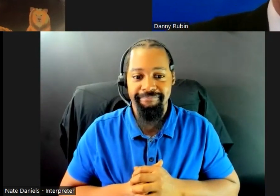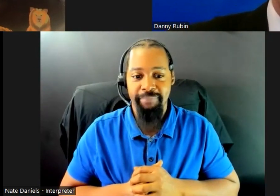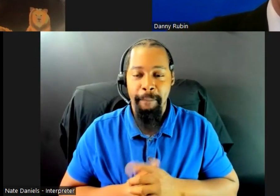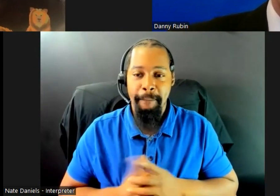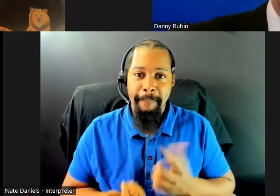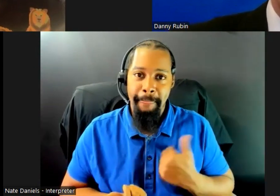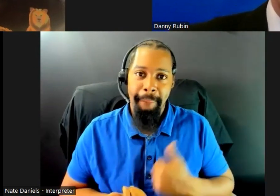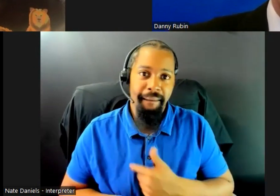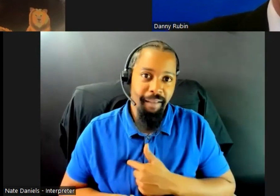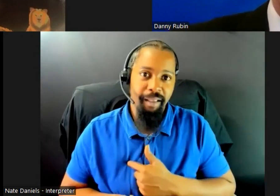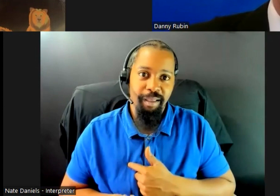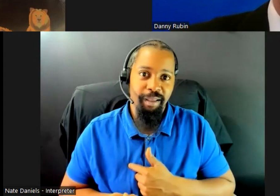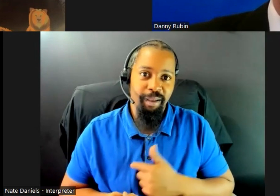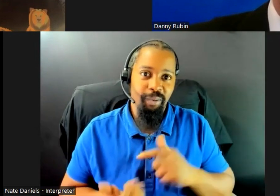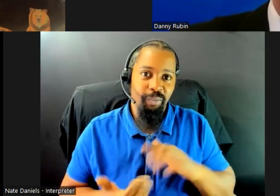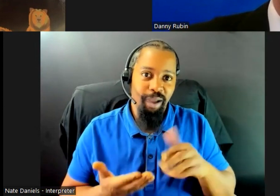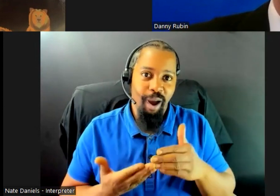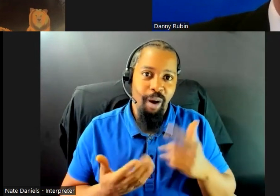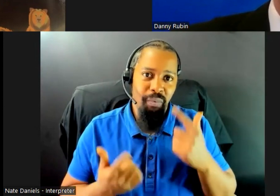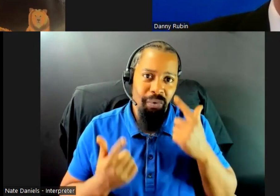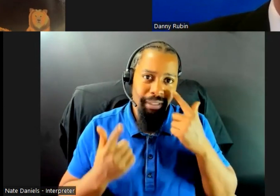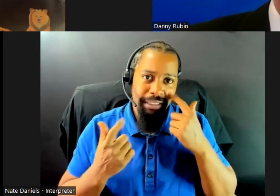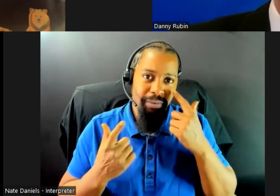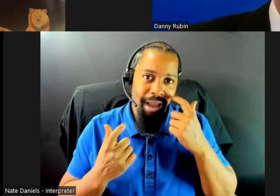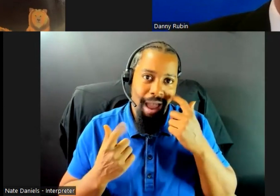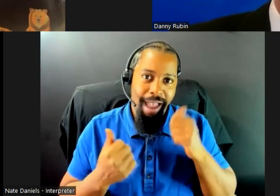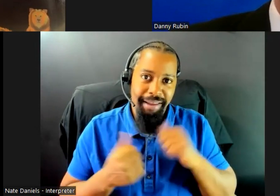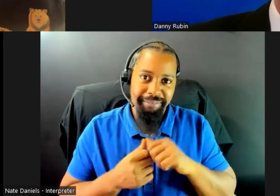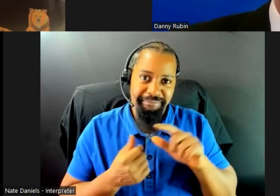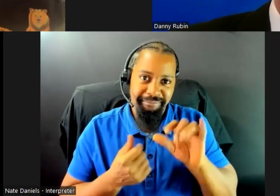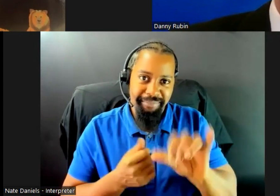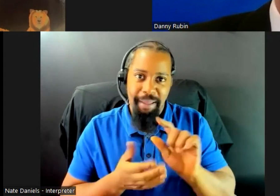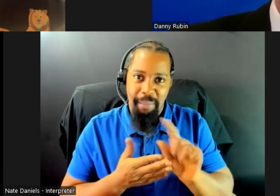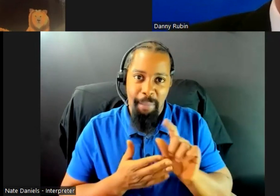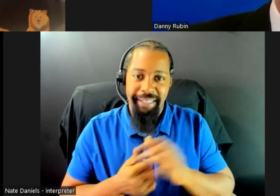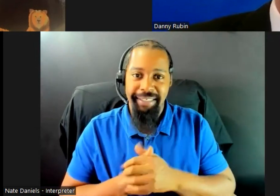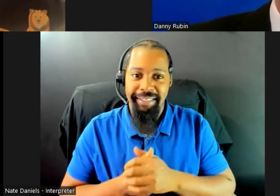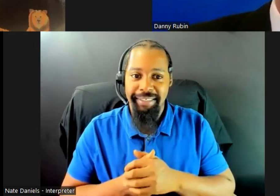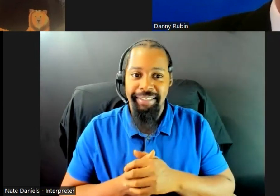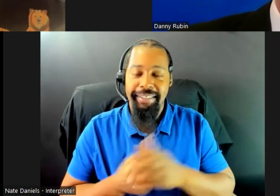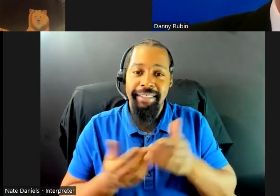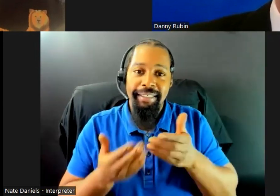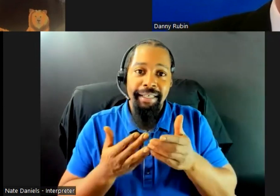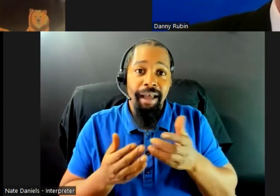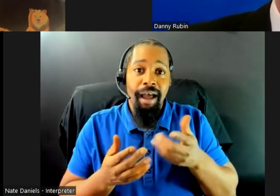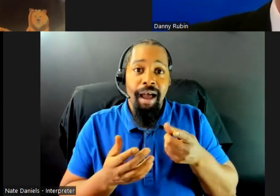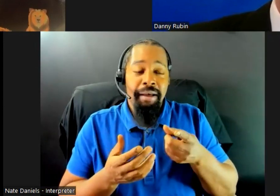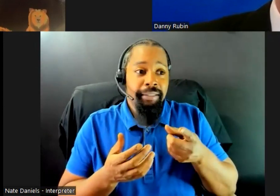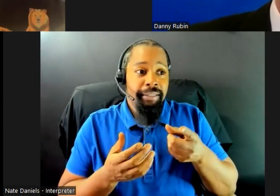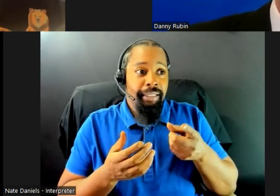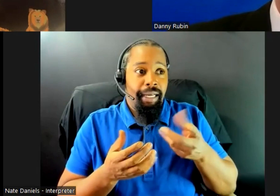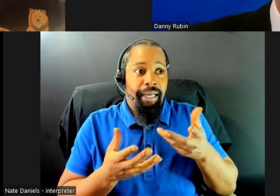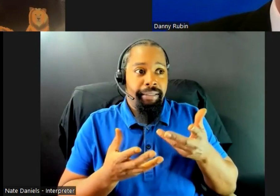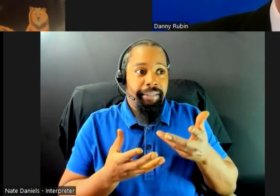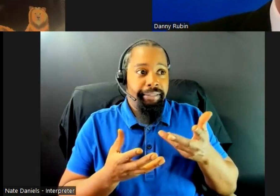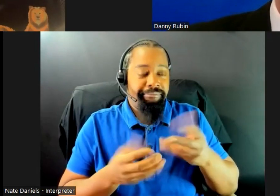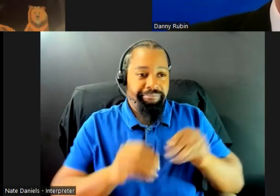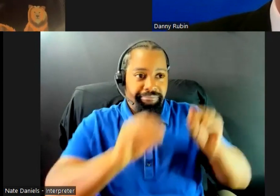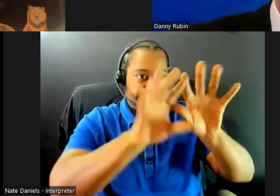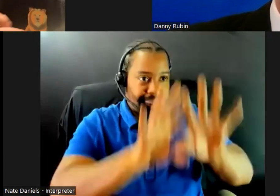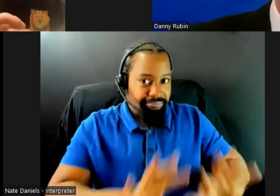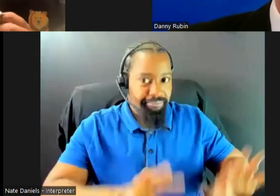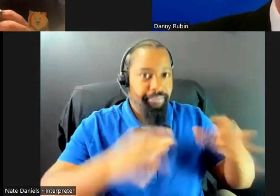teary eyes when this moment happened. But dressing brides is a